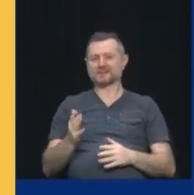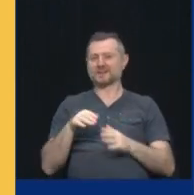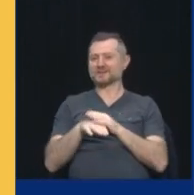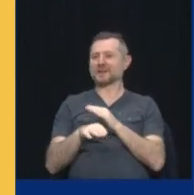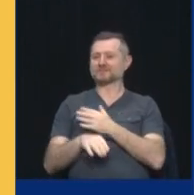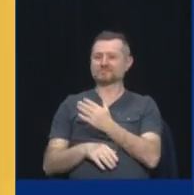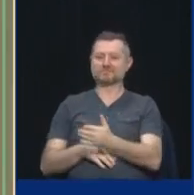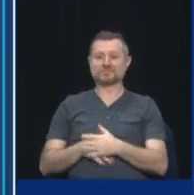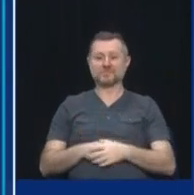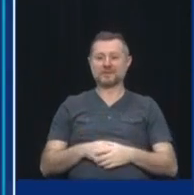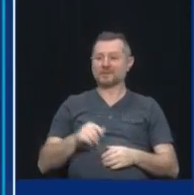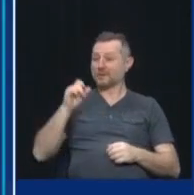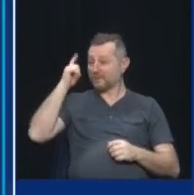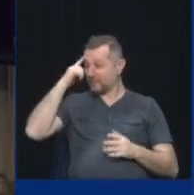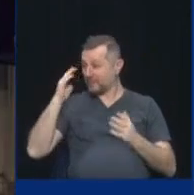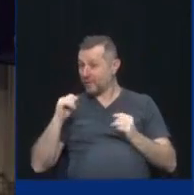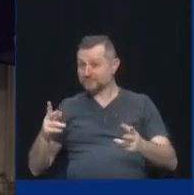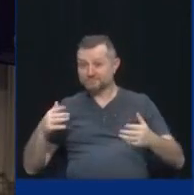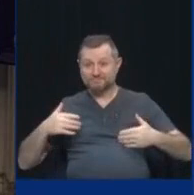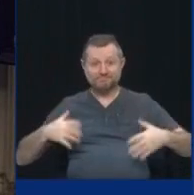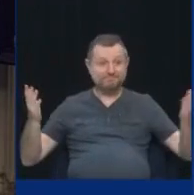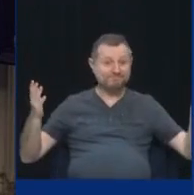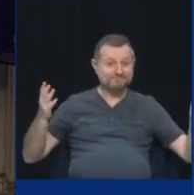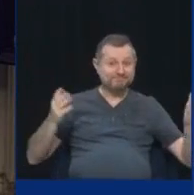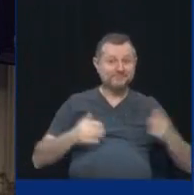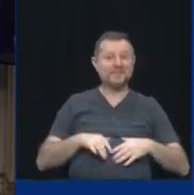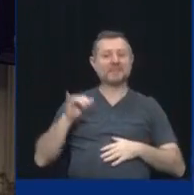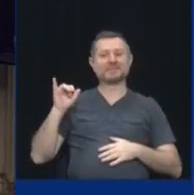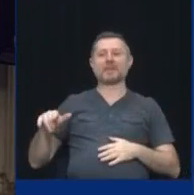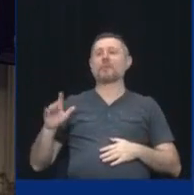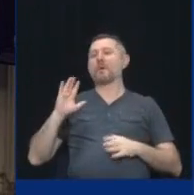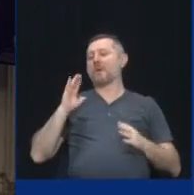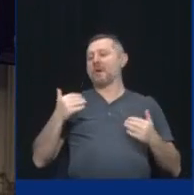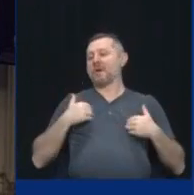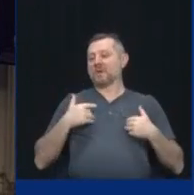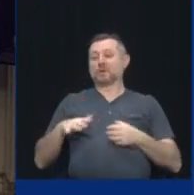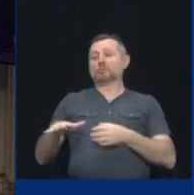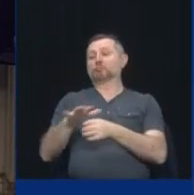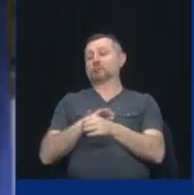Okay, to sum it up, this will have a regional